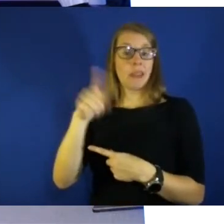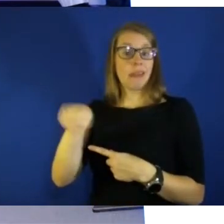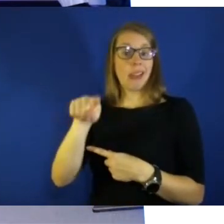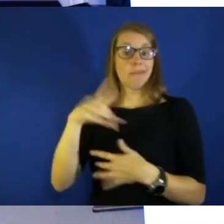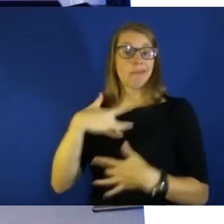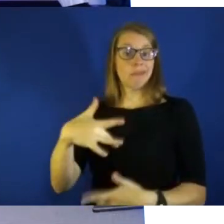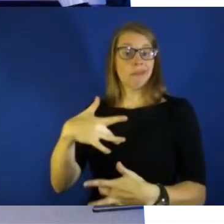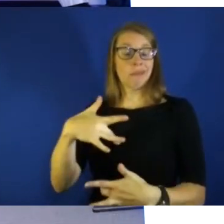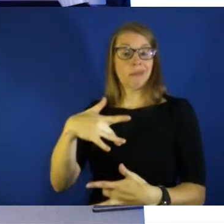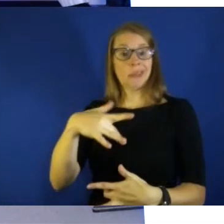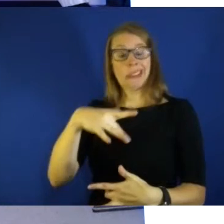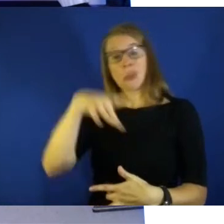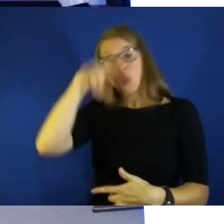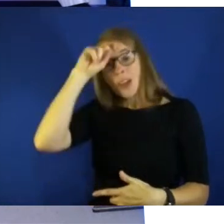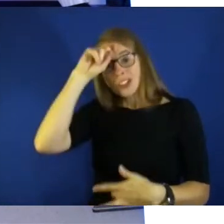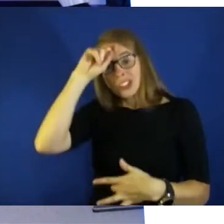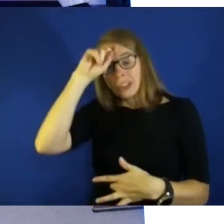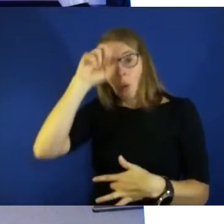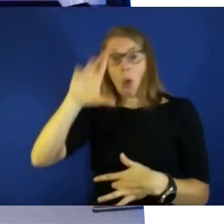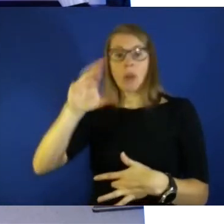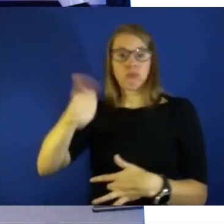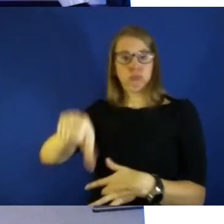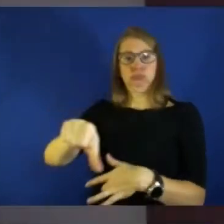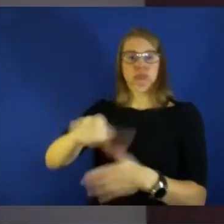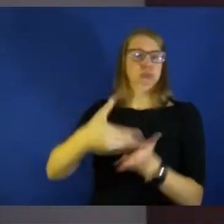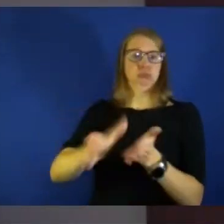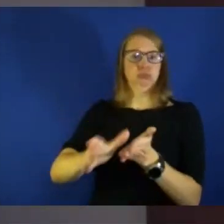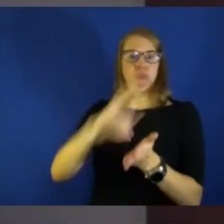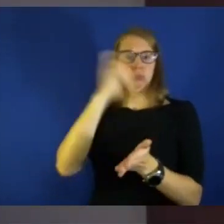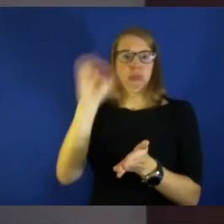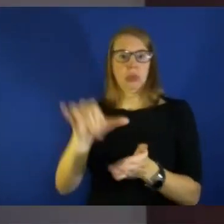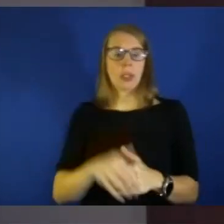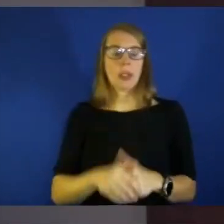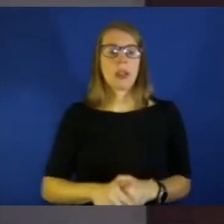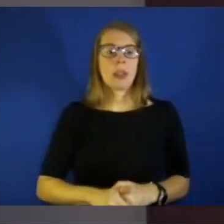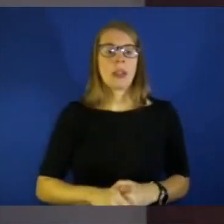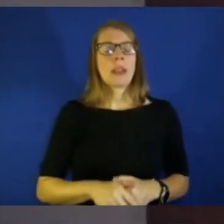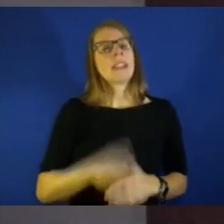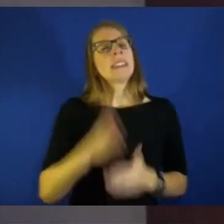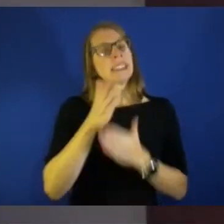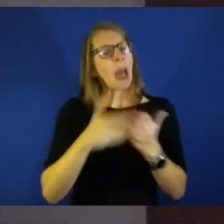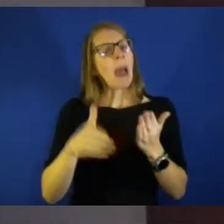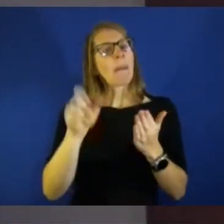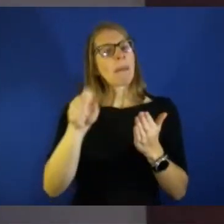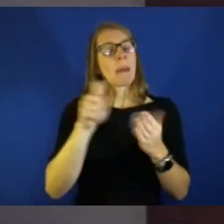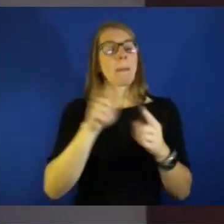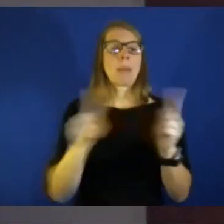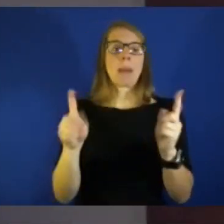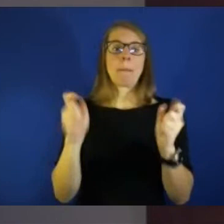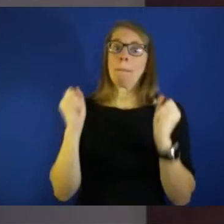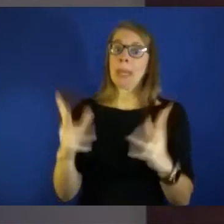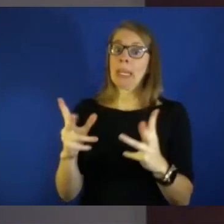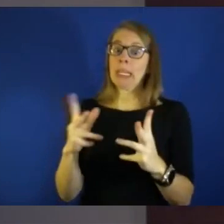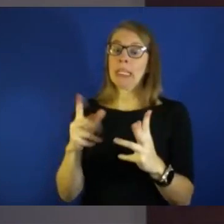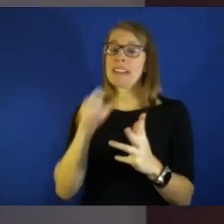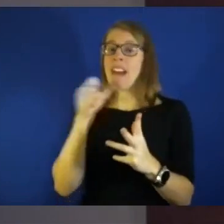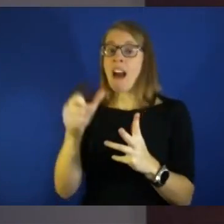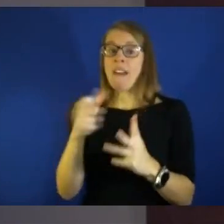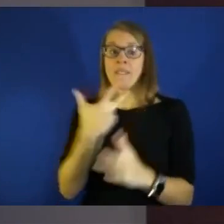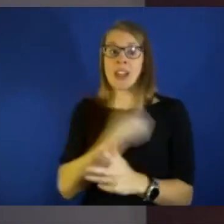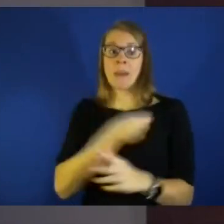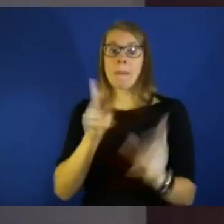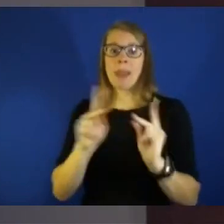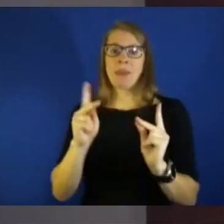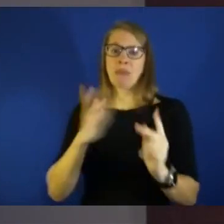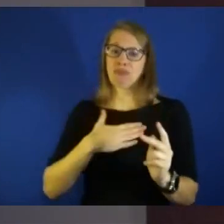down? We see some of that. Okay. We see some of that, but it's interesting. We also see plenty of unvaccinated people that are very willing to do